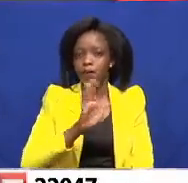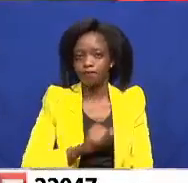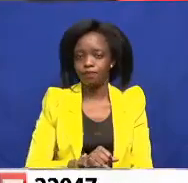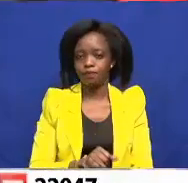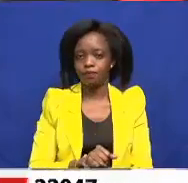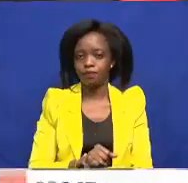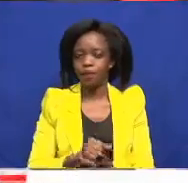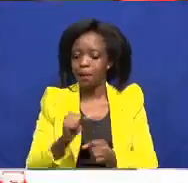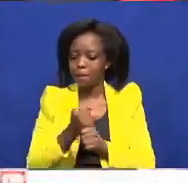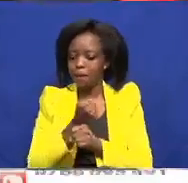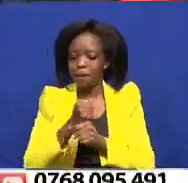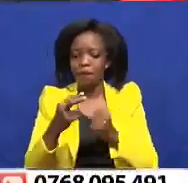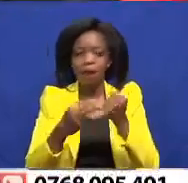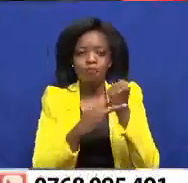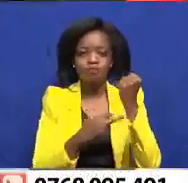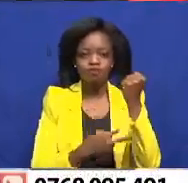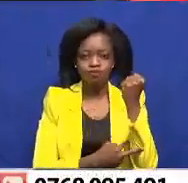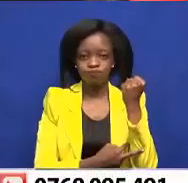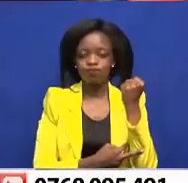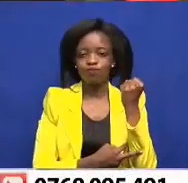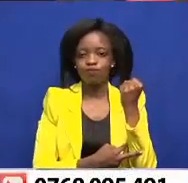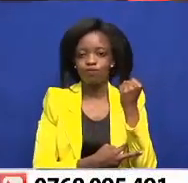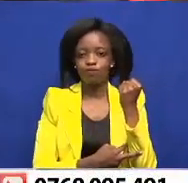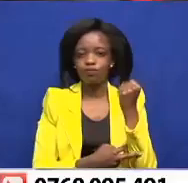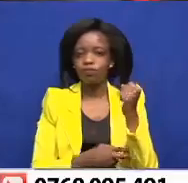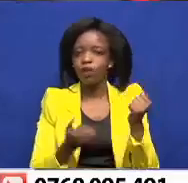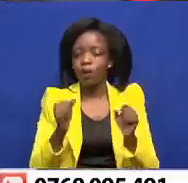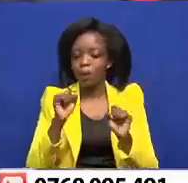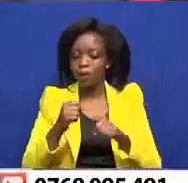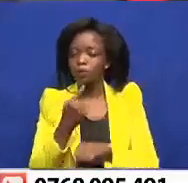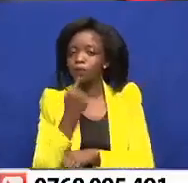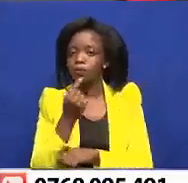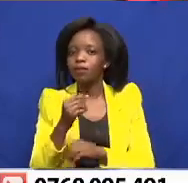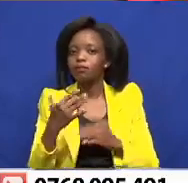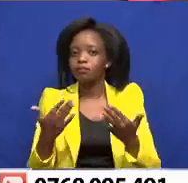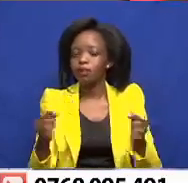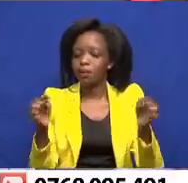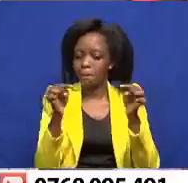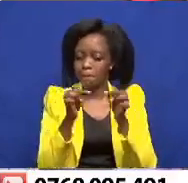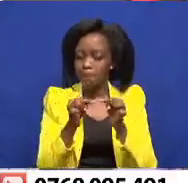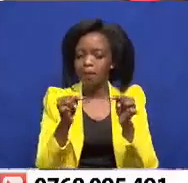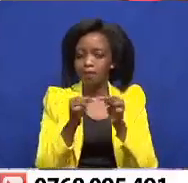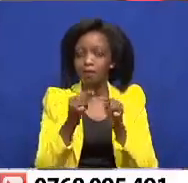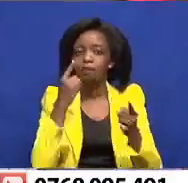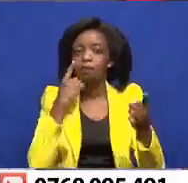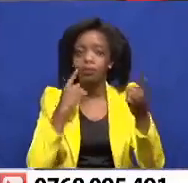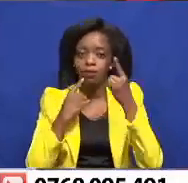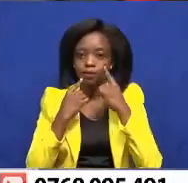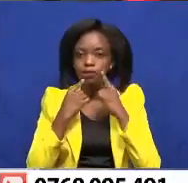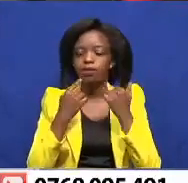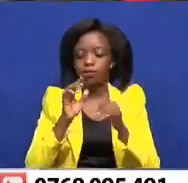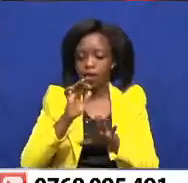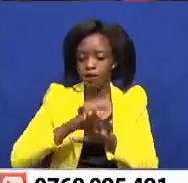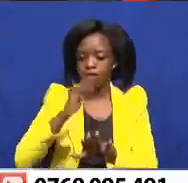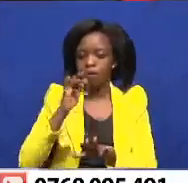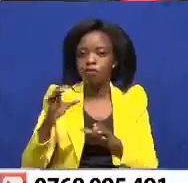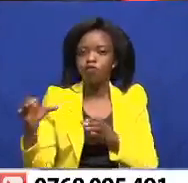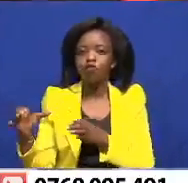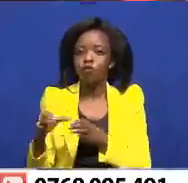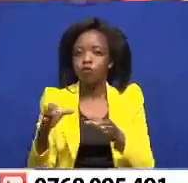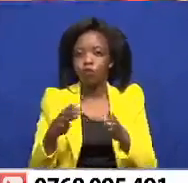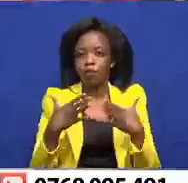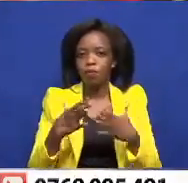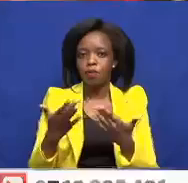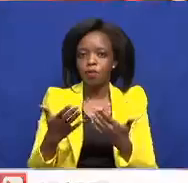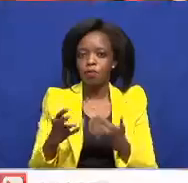in construction of this pedestrian crossing can only tell you the pain and the tears it has caused to the commuters